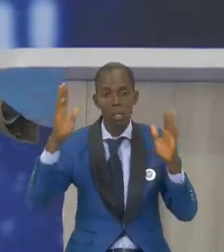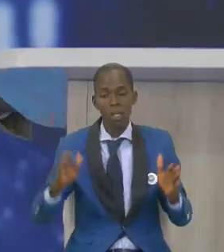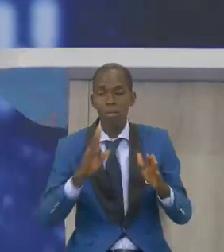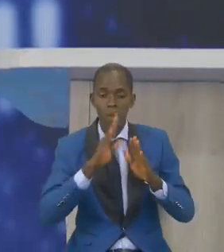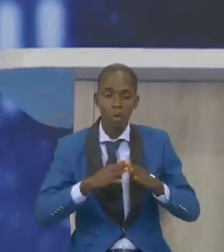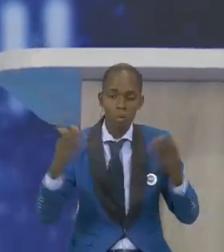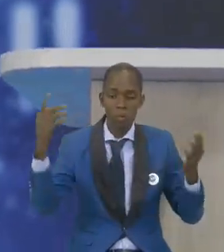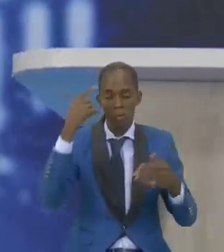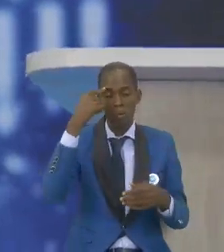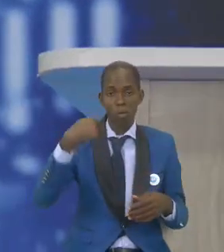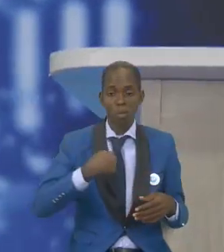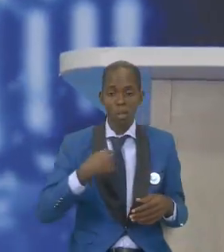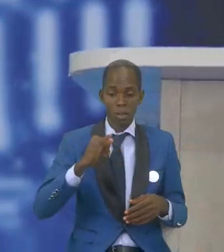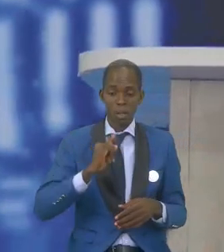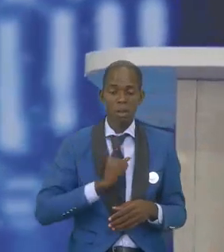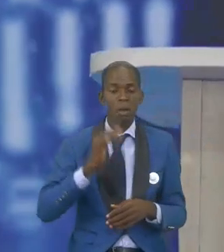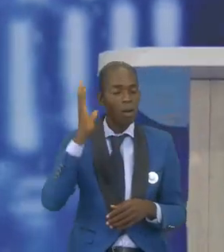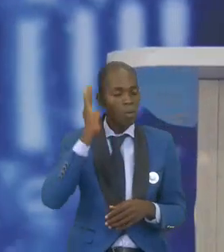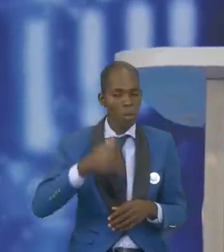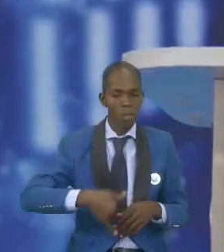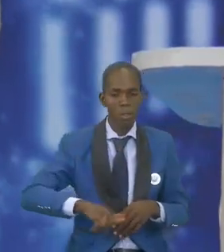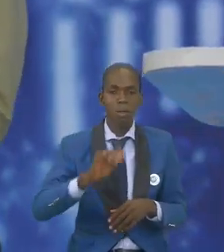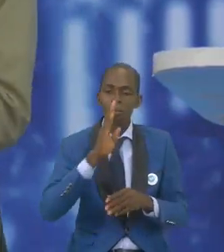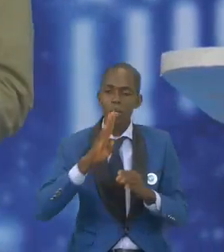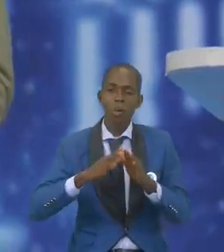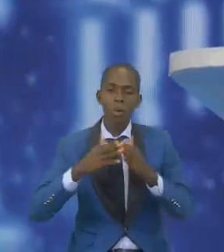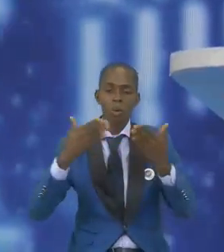will still be fully, completely